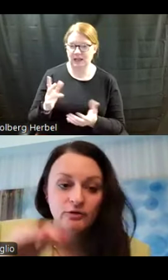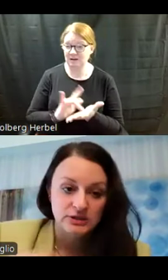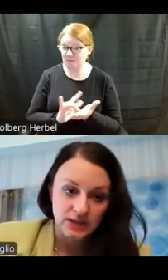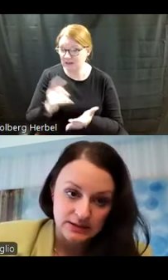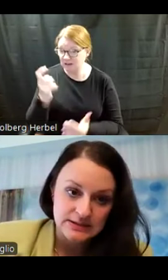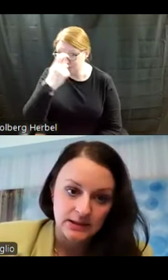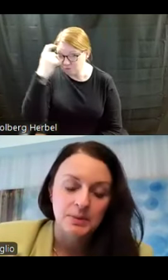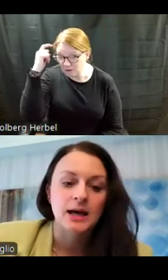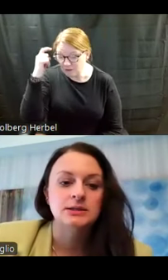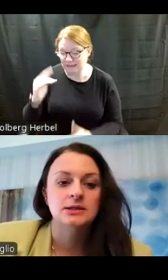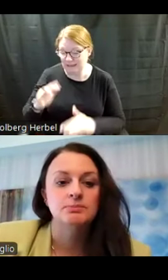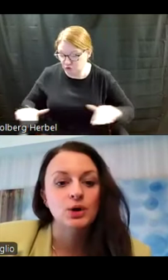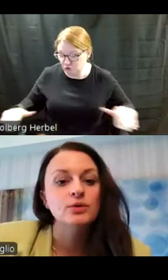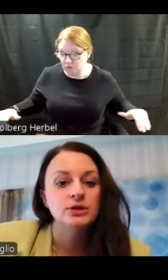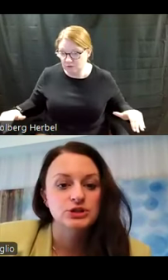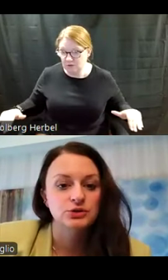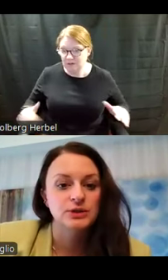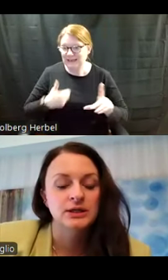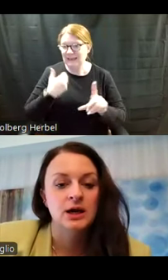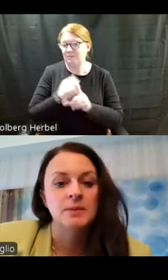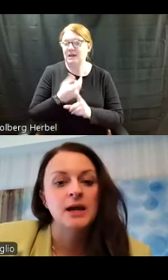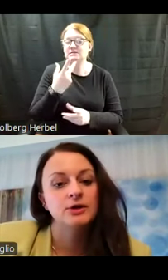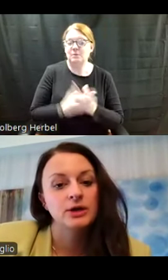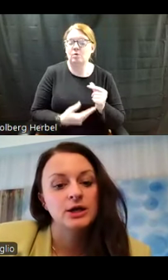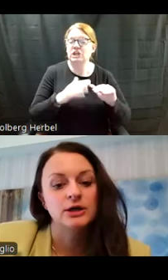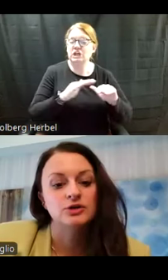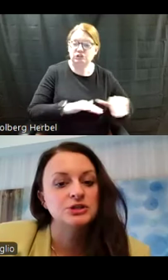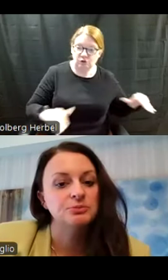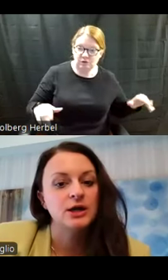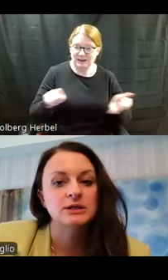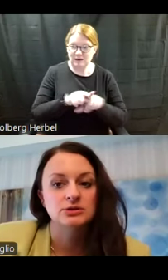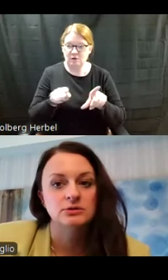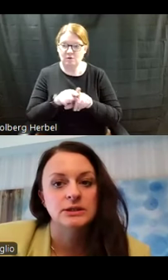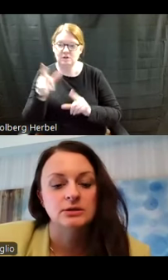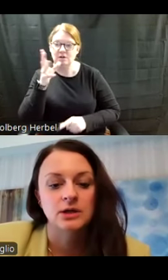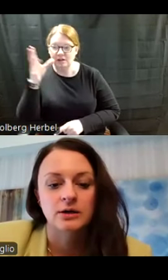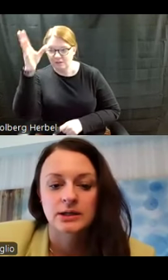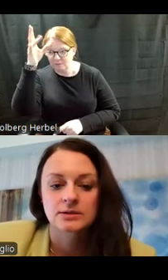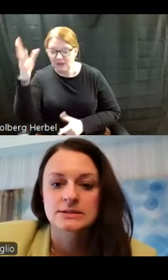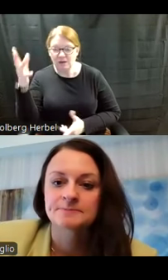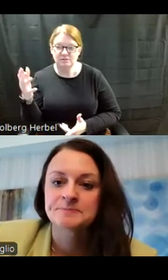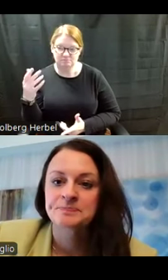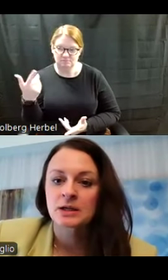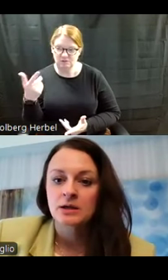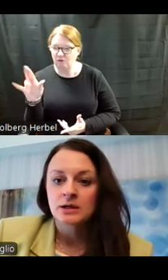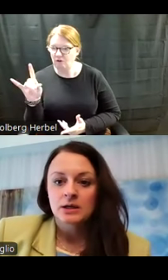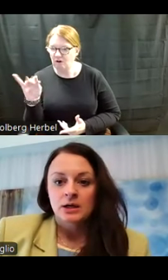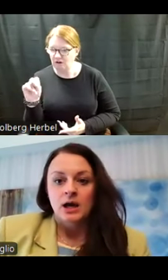and often does impact both the children and their caregivers, their parents, or their legal guardians.